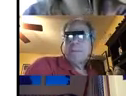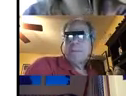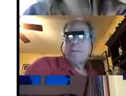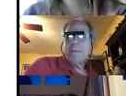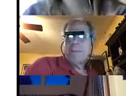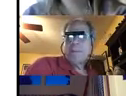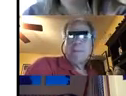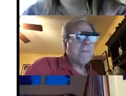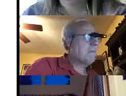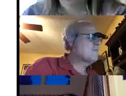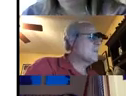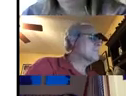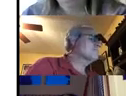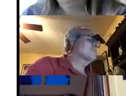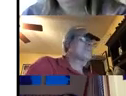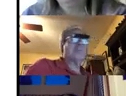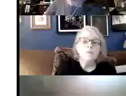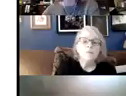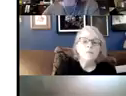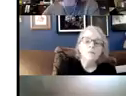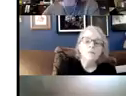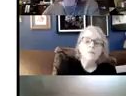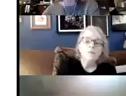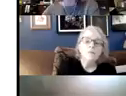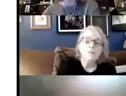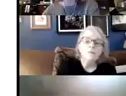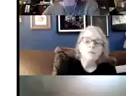Any other thoughts before we go on?